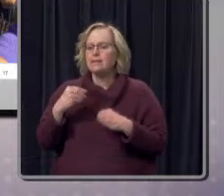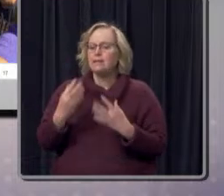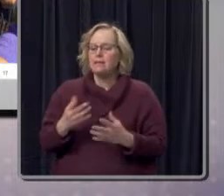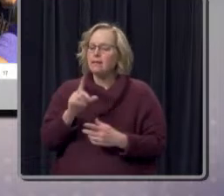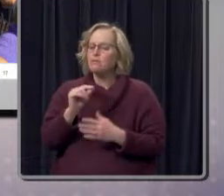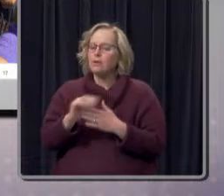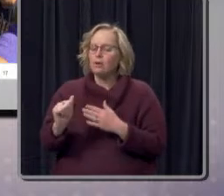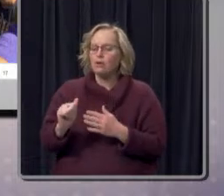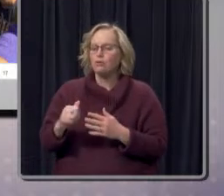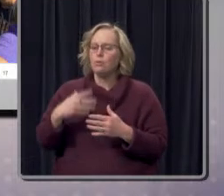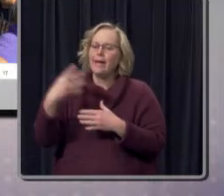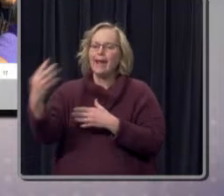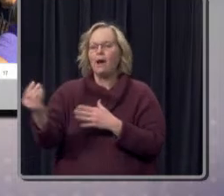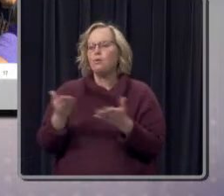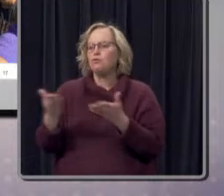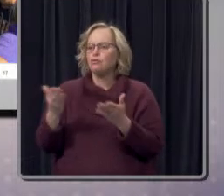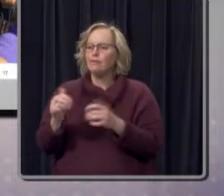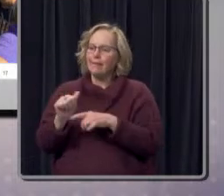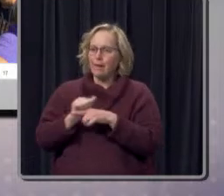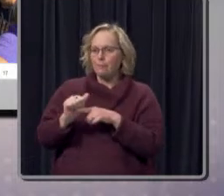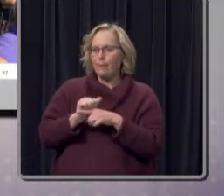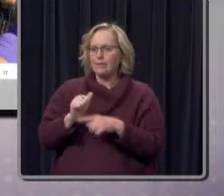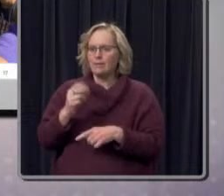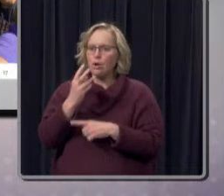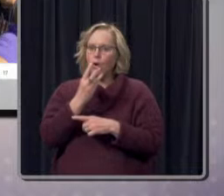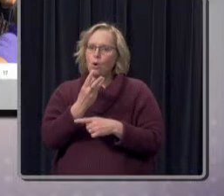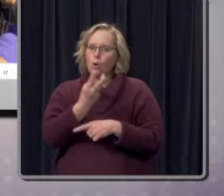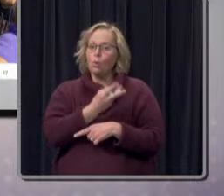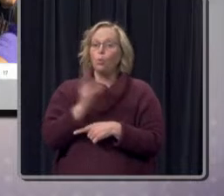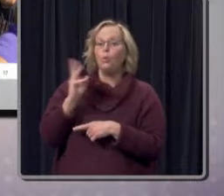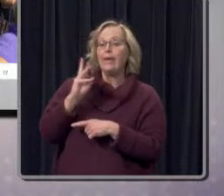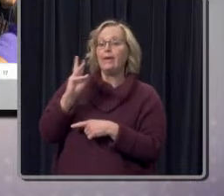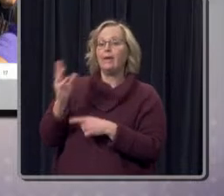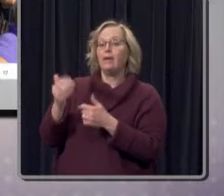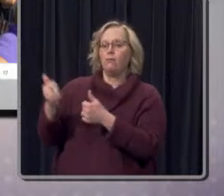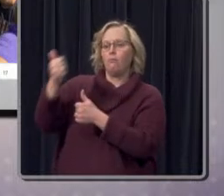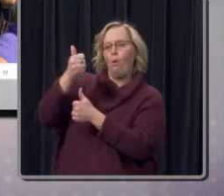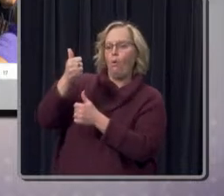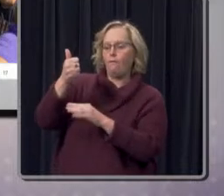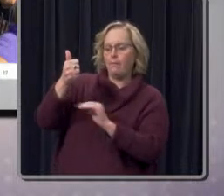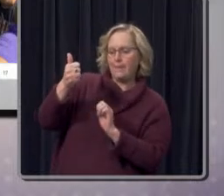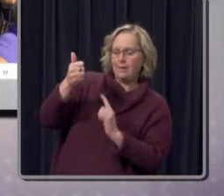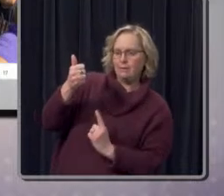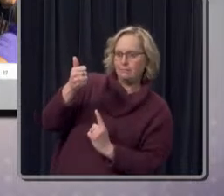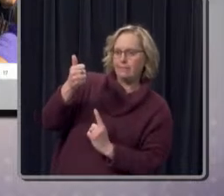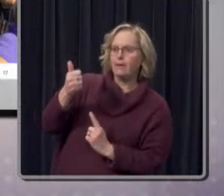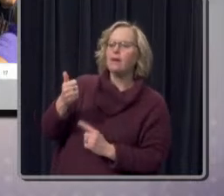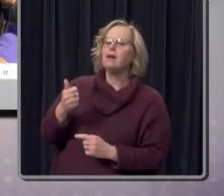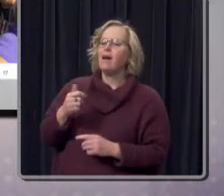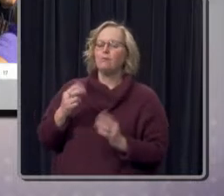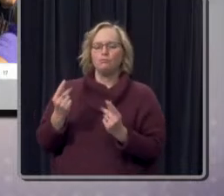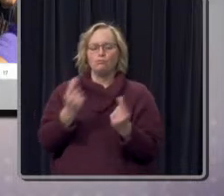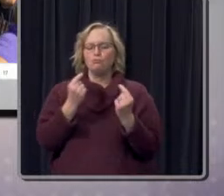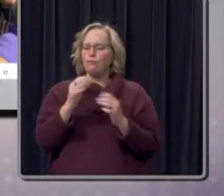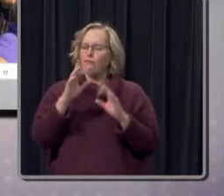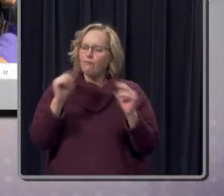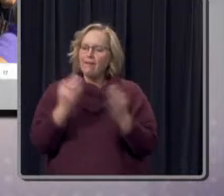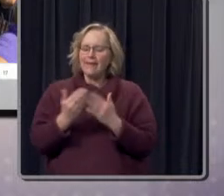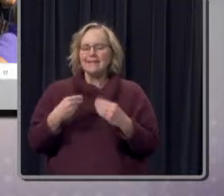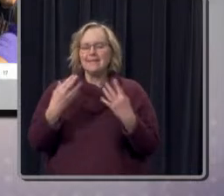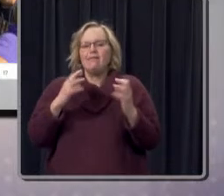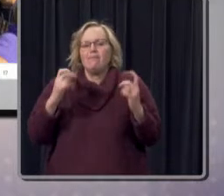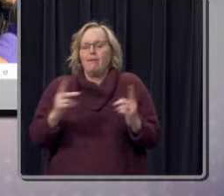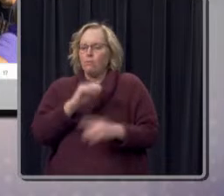kind of practice the we over me. And so you can see we did a variety of just fun things and giving back to the Olathe community. Our